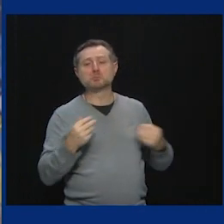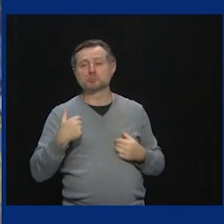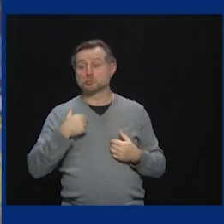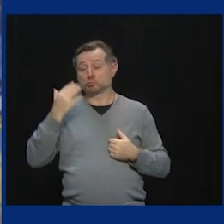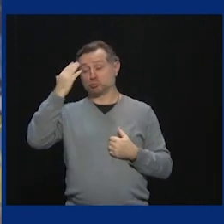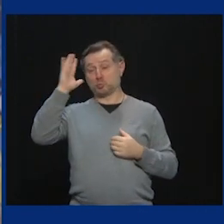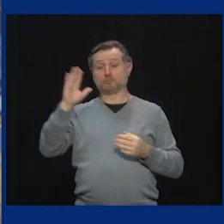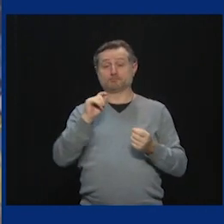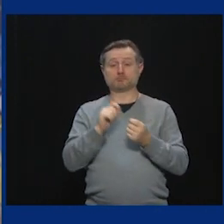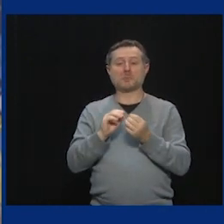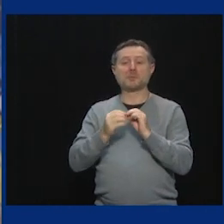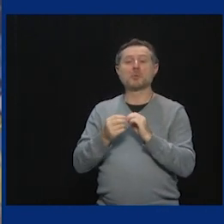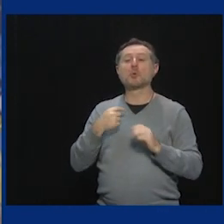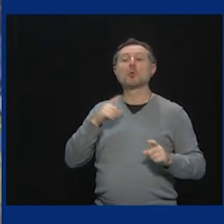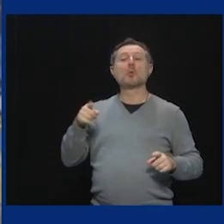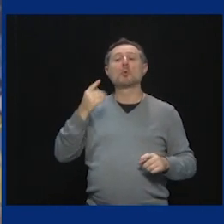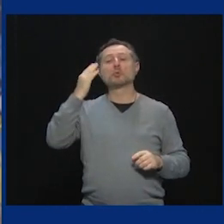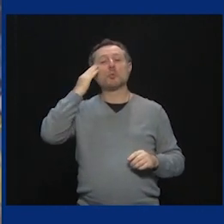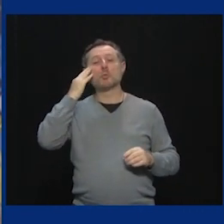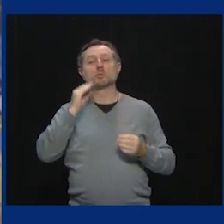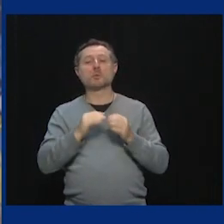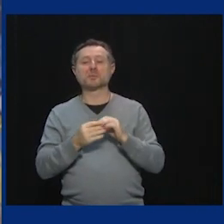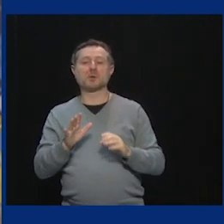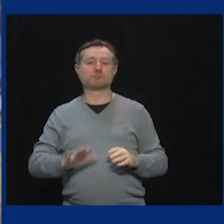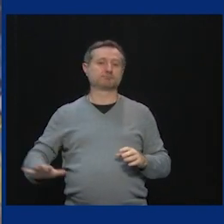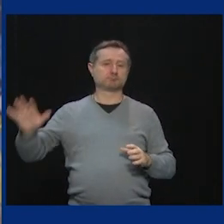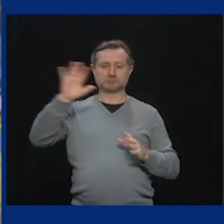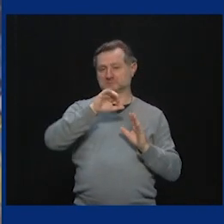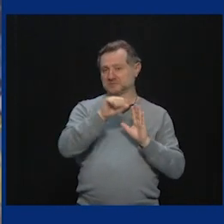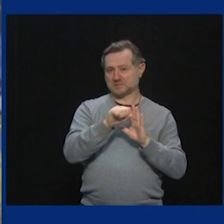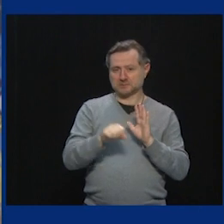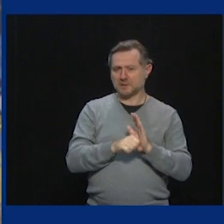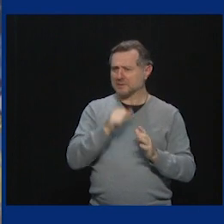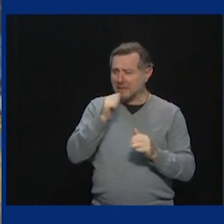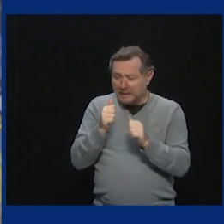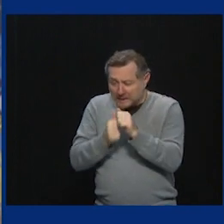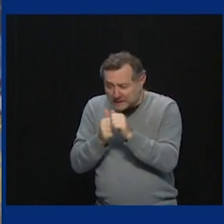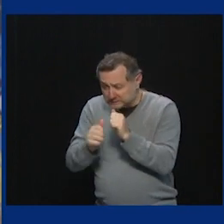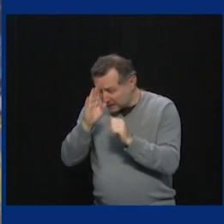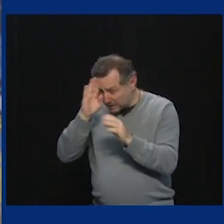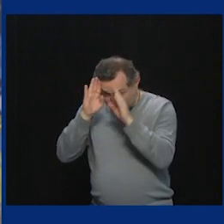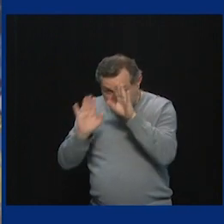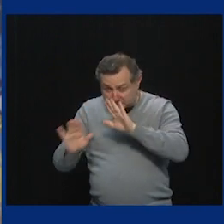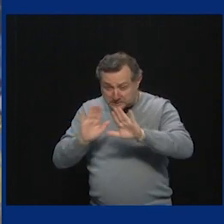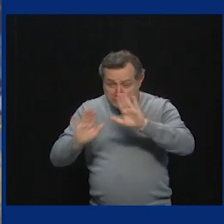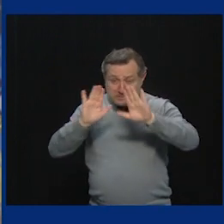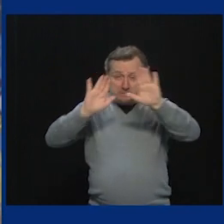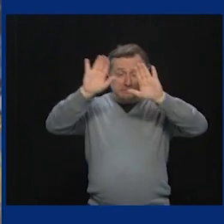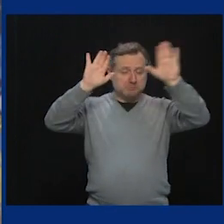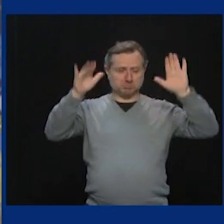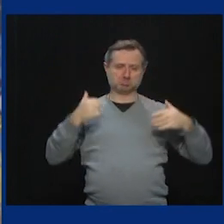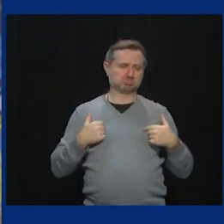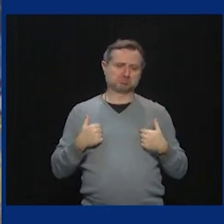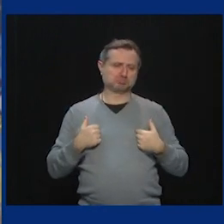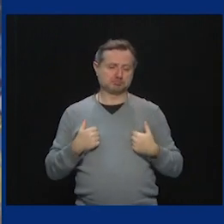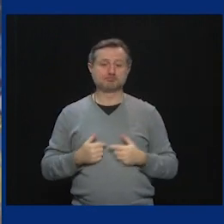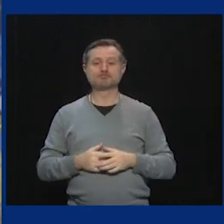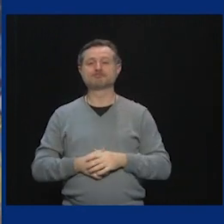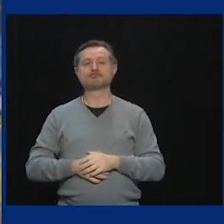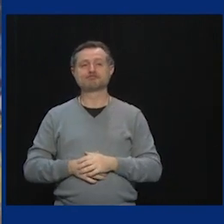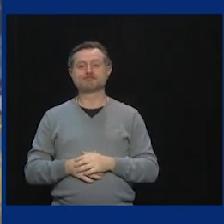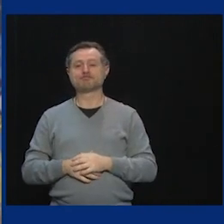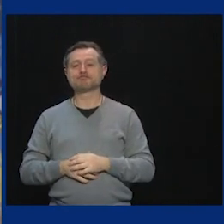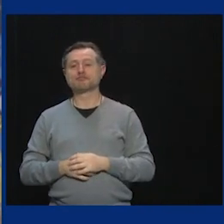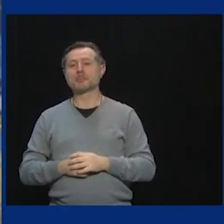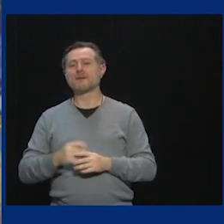numbers, which are several hundred, I believe, but if we can get you those numbers of people who are in facilities that we directly